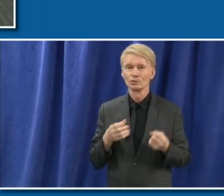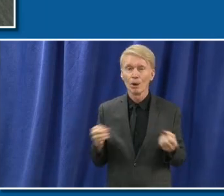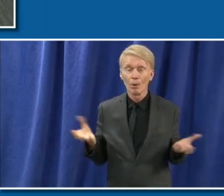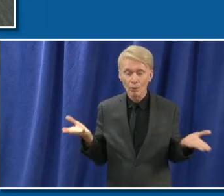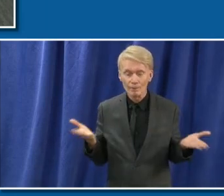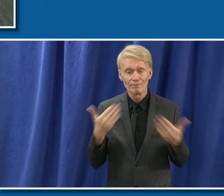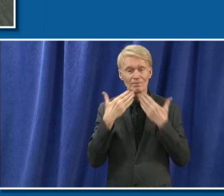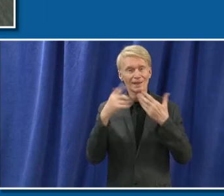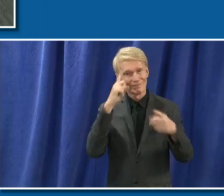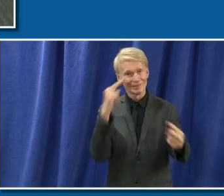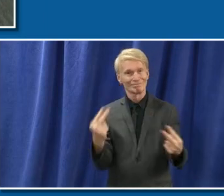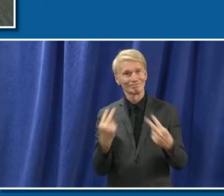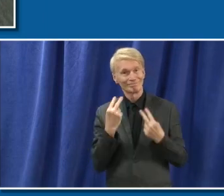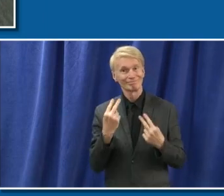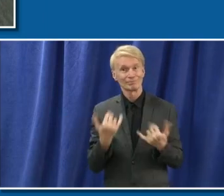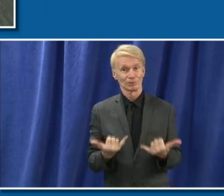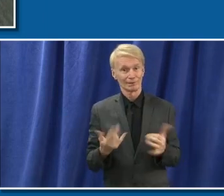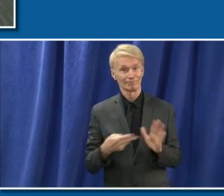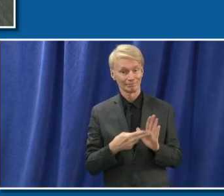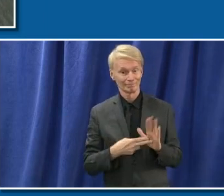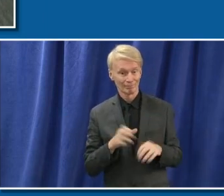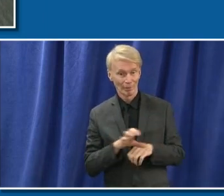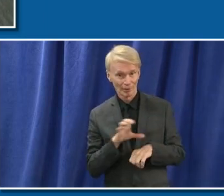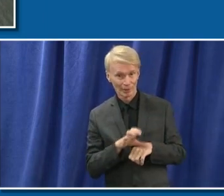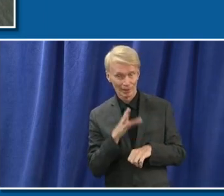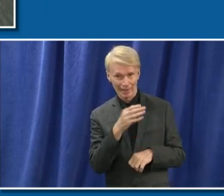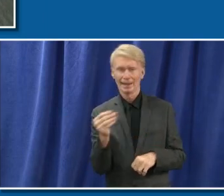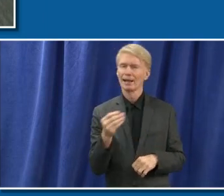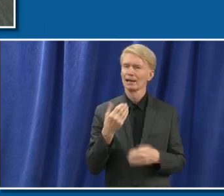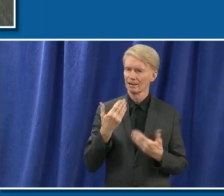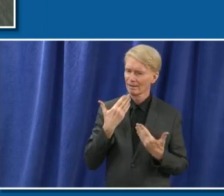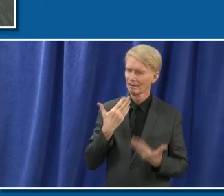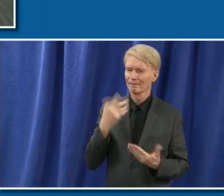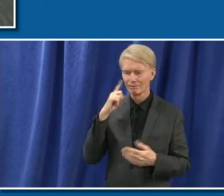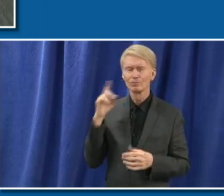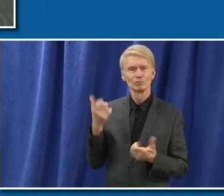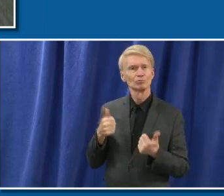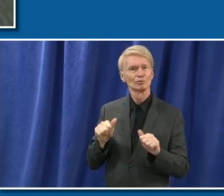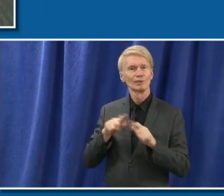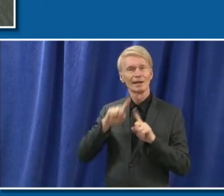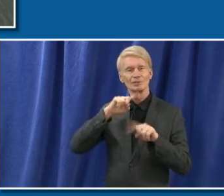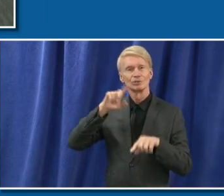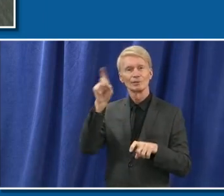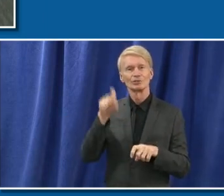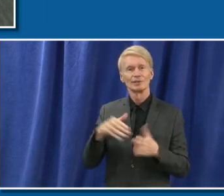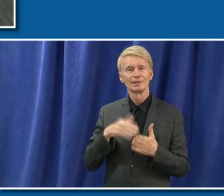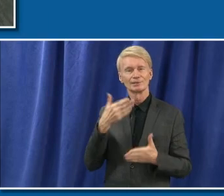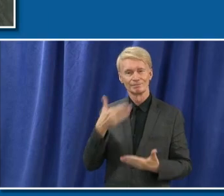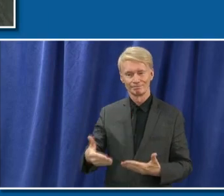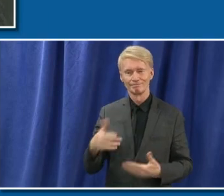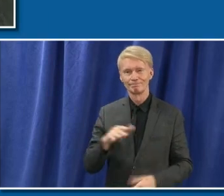that, thanks for signing in, and we look forward to answering your questions again soon. Bye-bye.